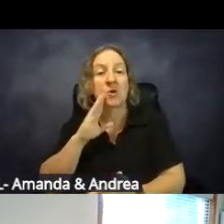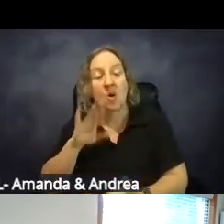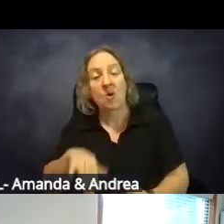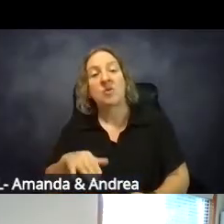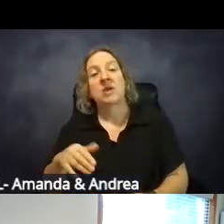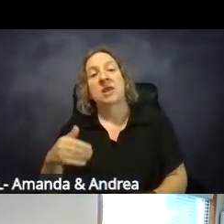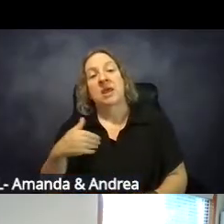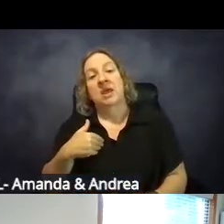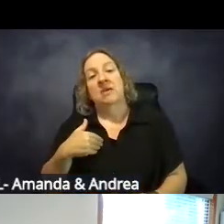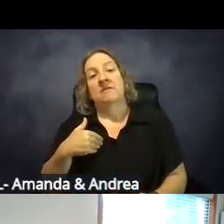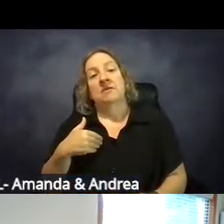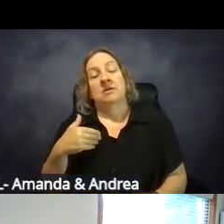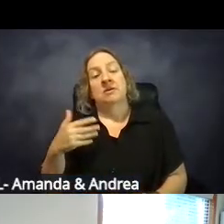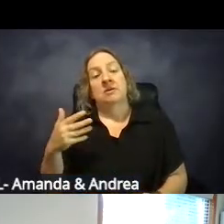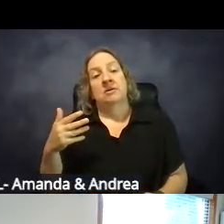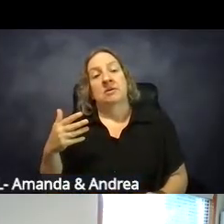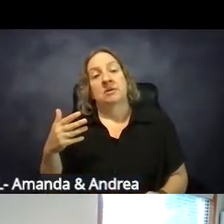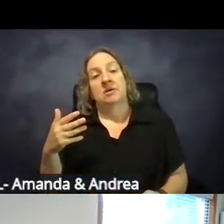are,